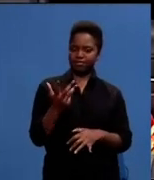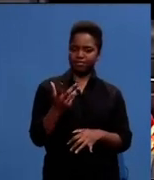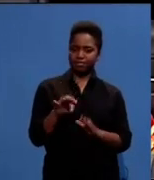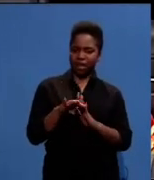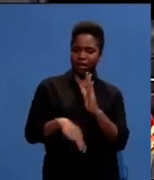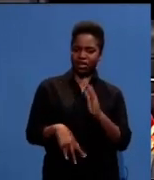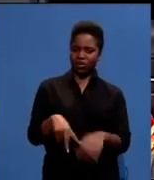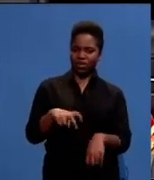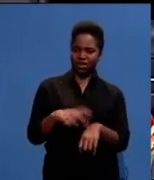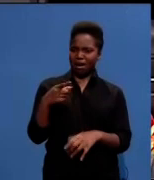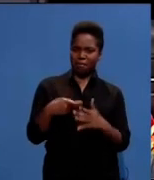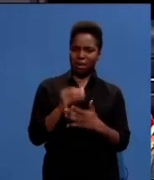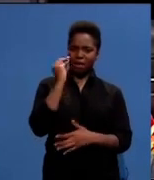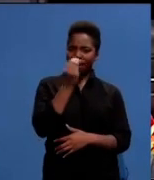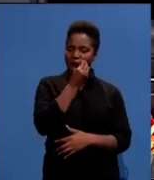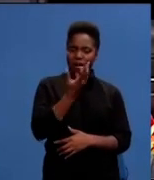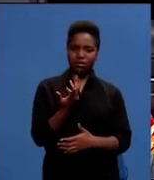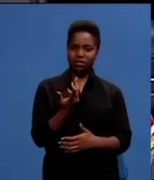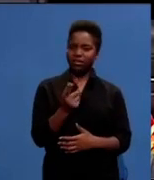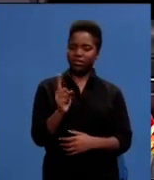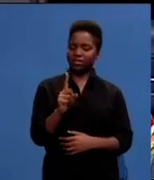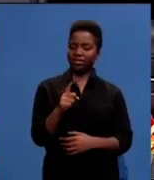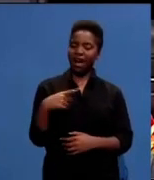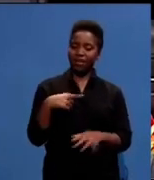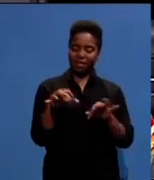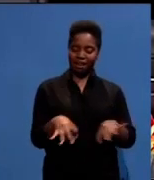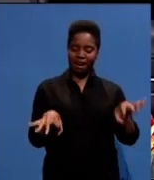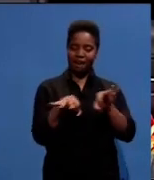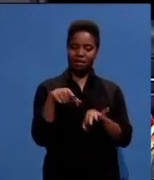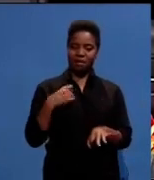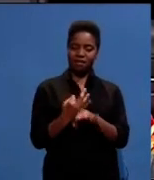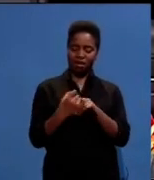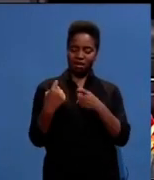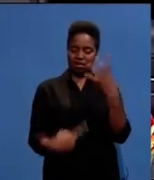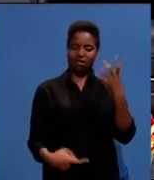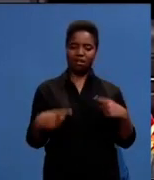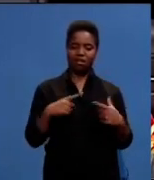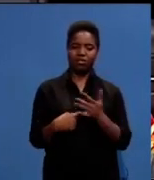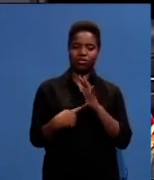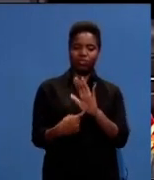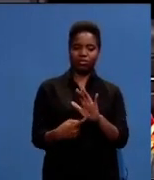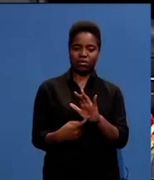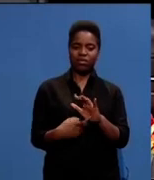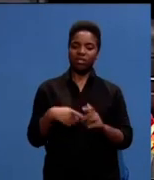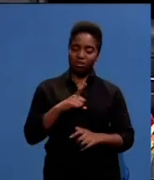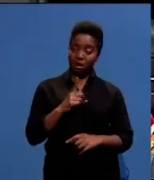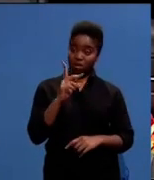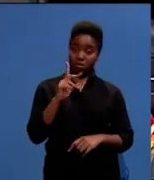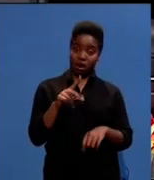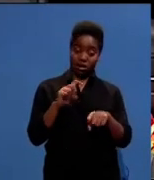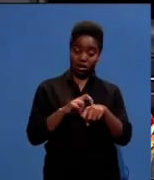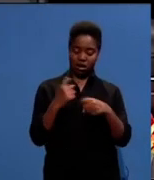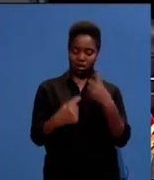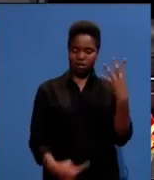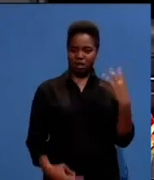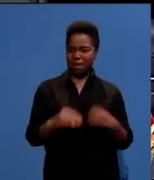to buy me with money or flowers for me to love you. There's certain values that I have that my dad has demonstrated. And therefore, I will hold you to those. And if you can't,